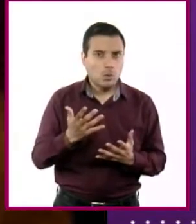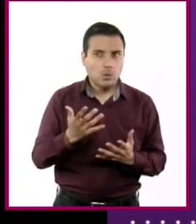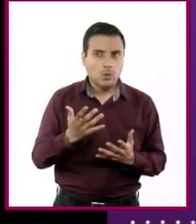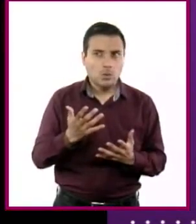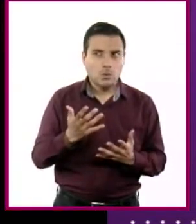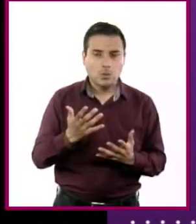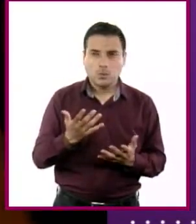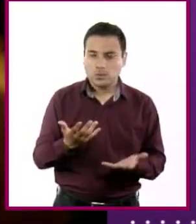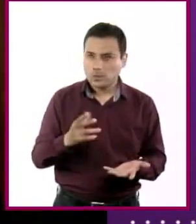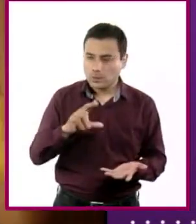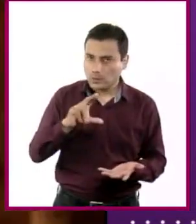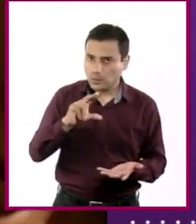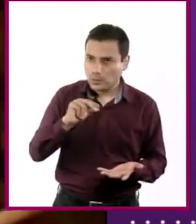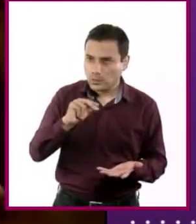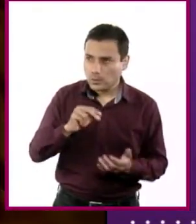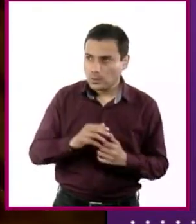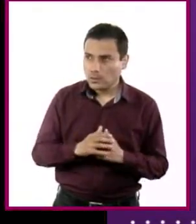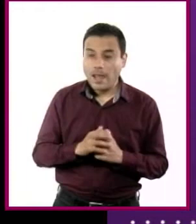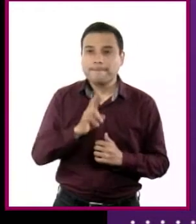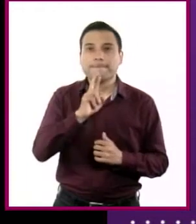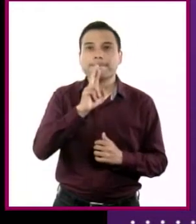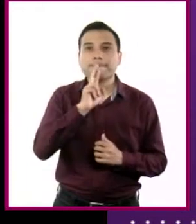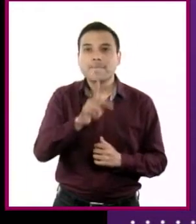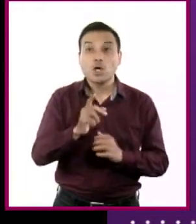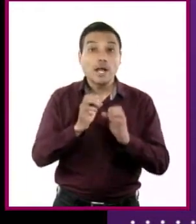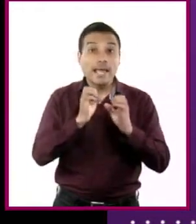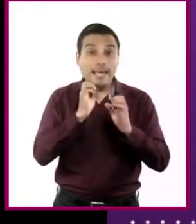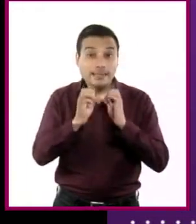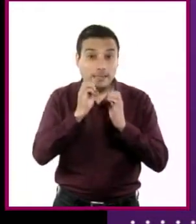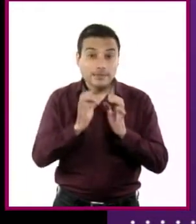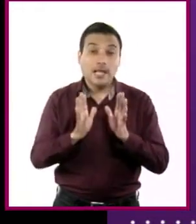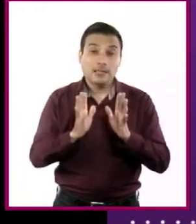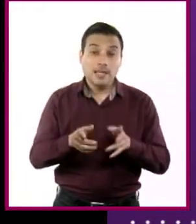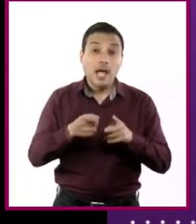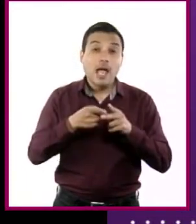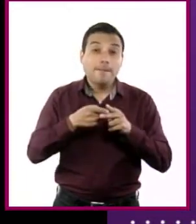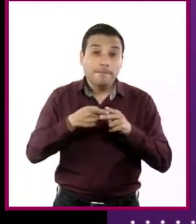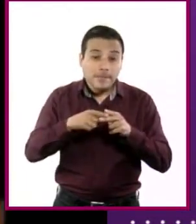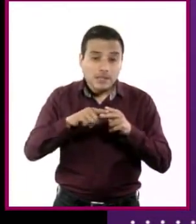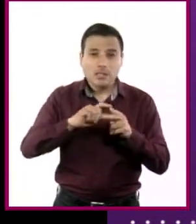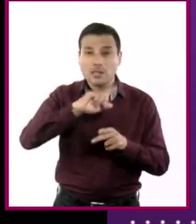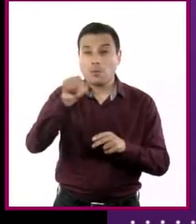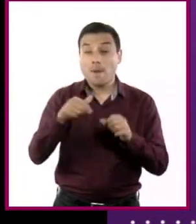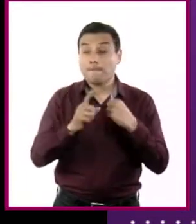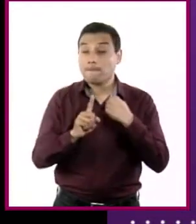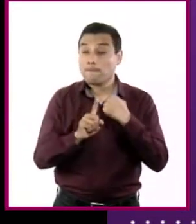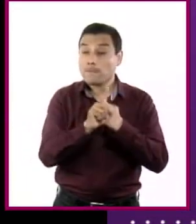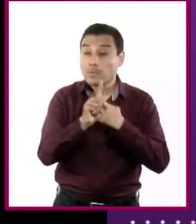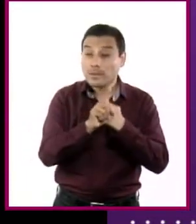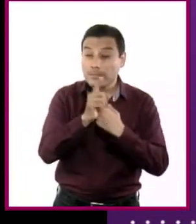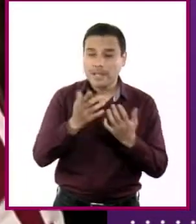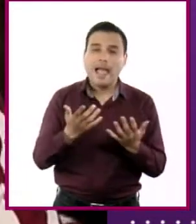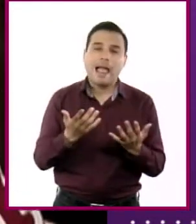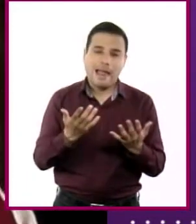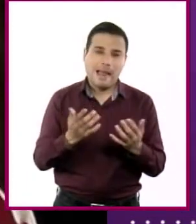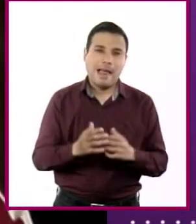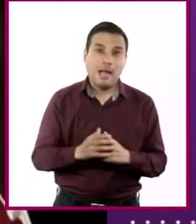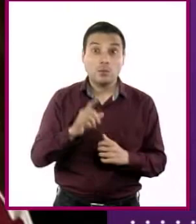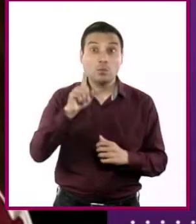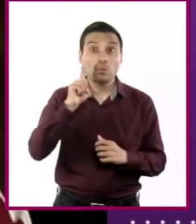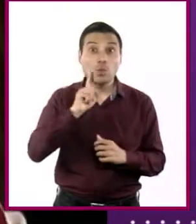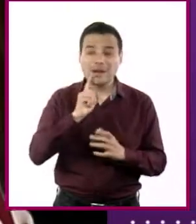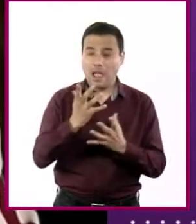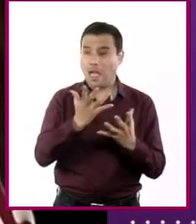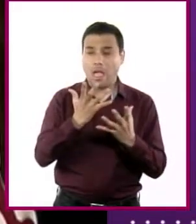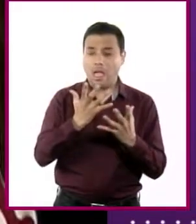the interview during the show. Oh. Everybody will talk about it. And Miss Gossip will look so